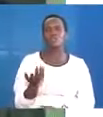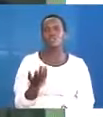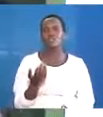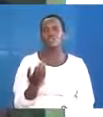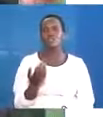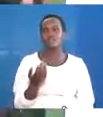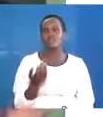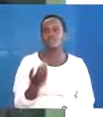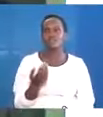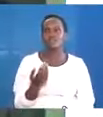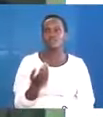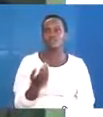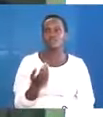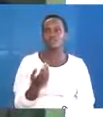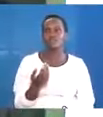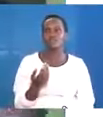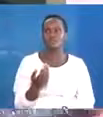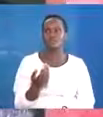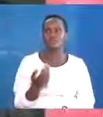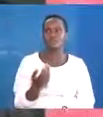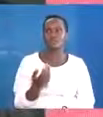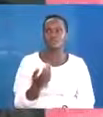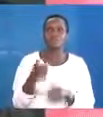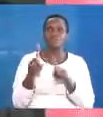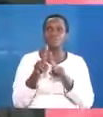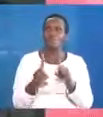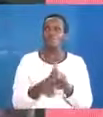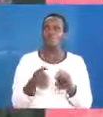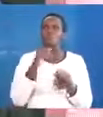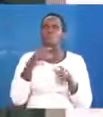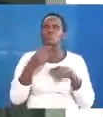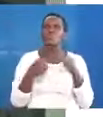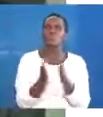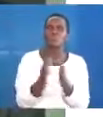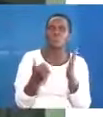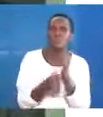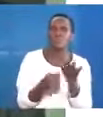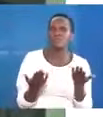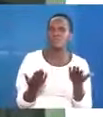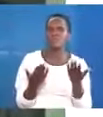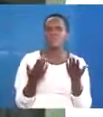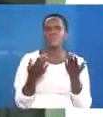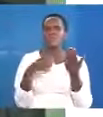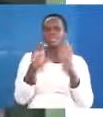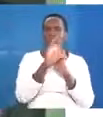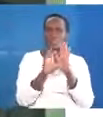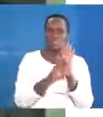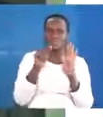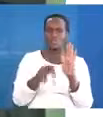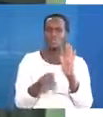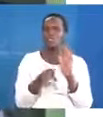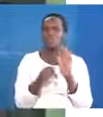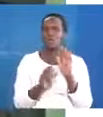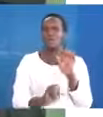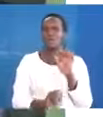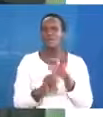And there have been now prophets of doom. Oh, this constitution is creating